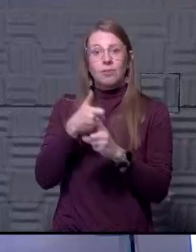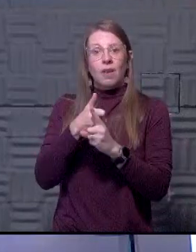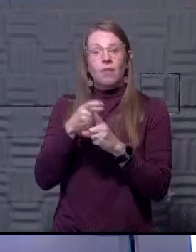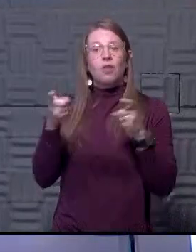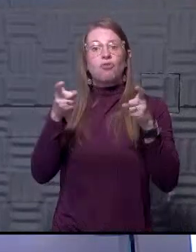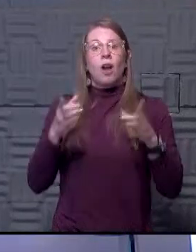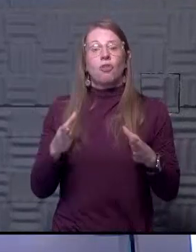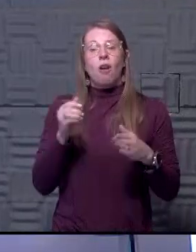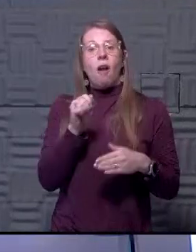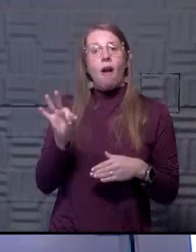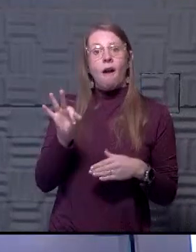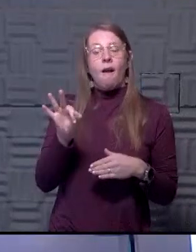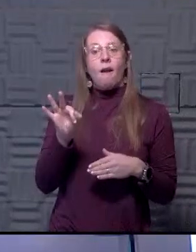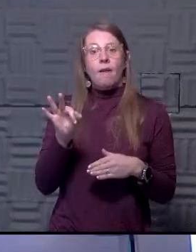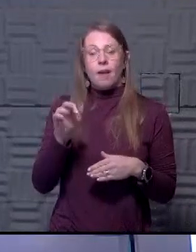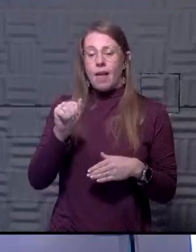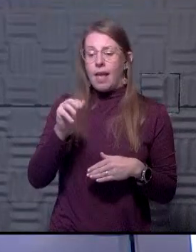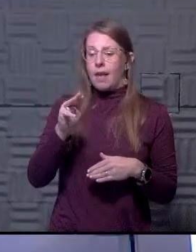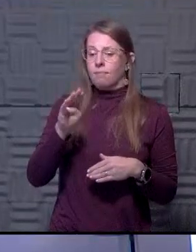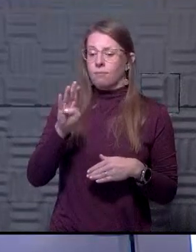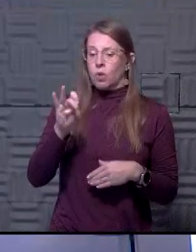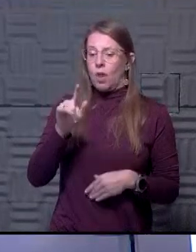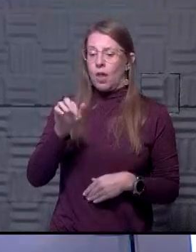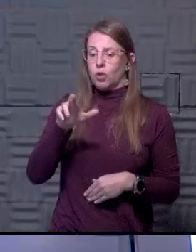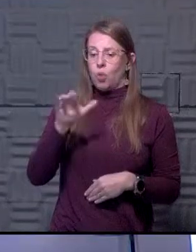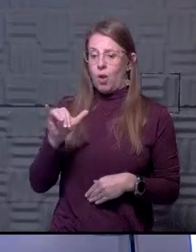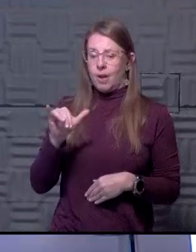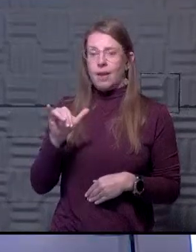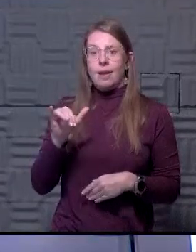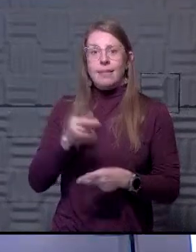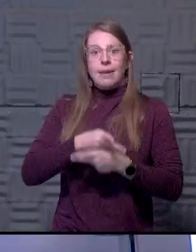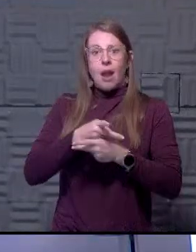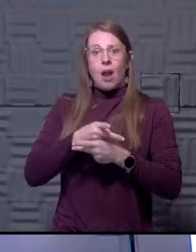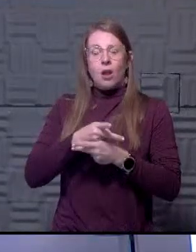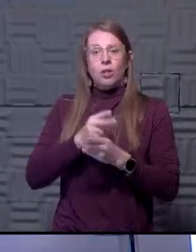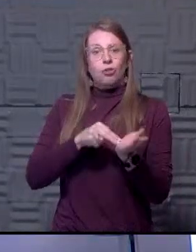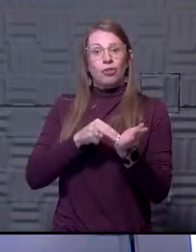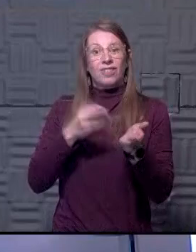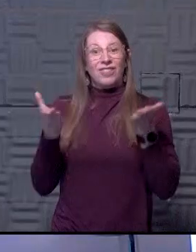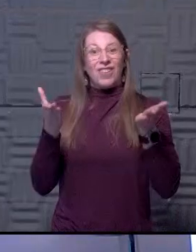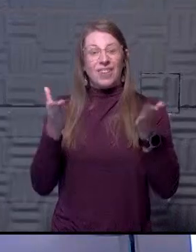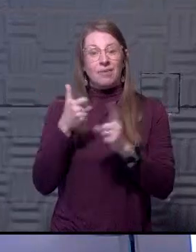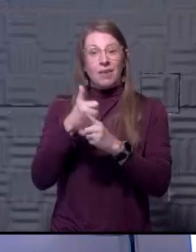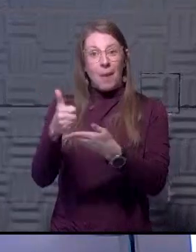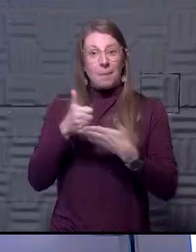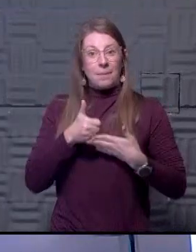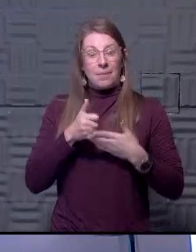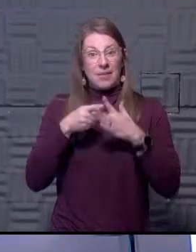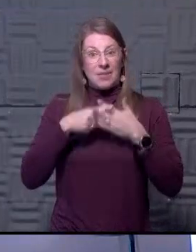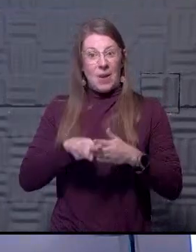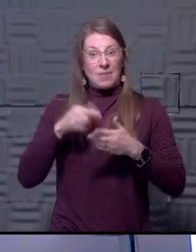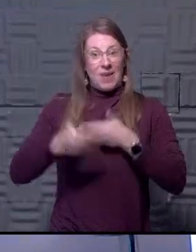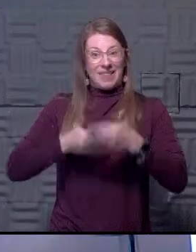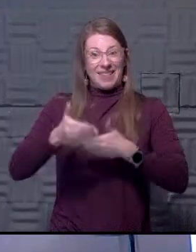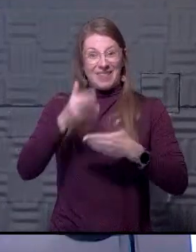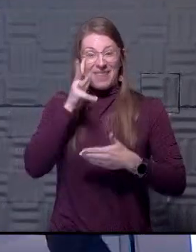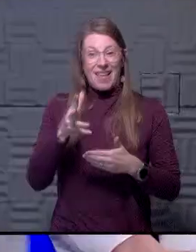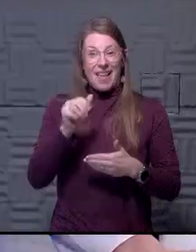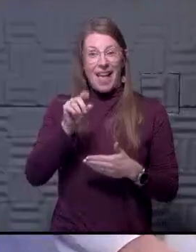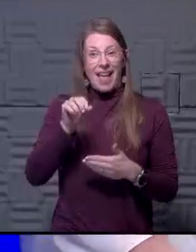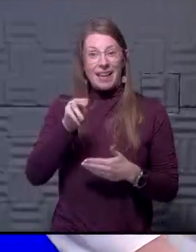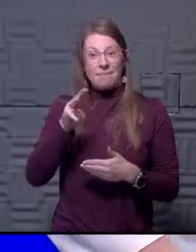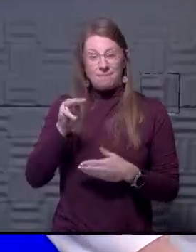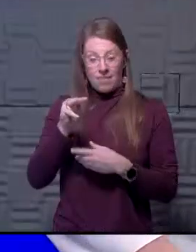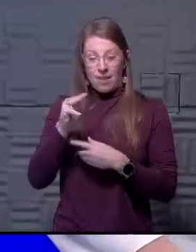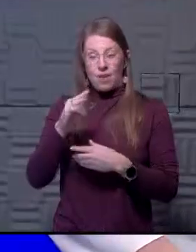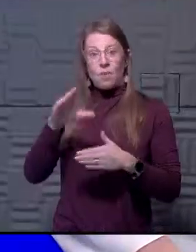director of our ambulatory care nursing services, and he is going to help us begin that process. Adam, welcome aboard.